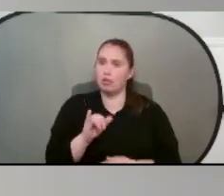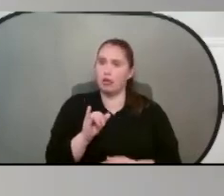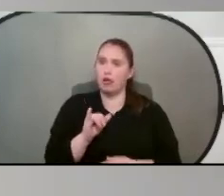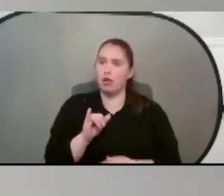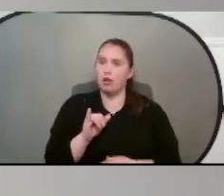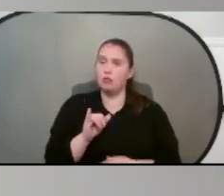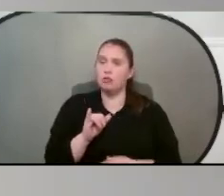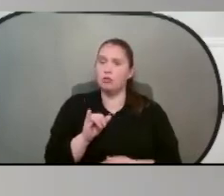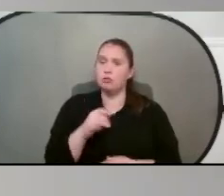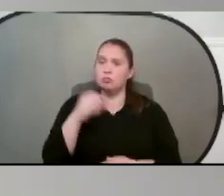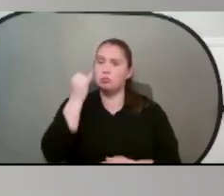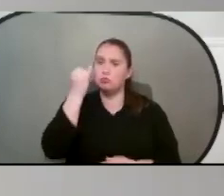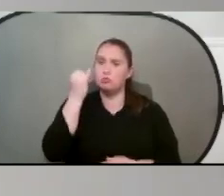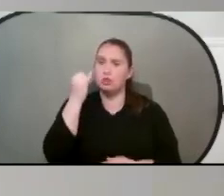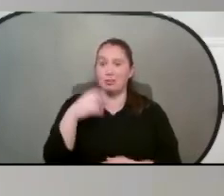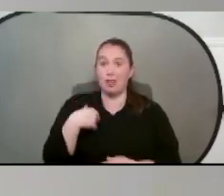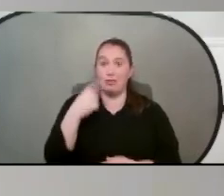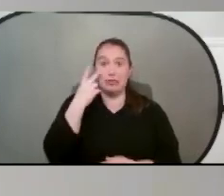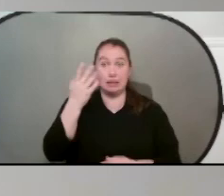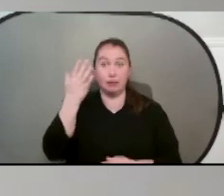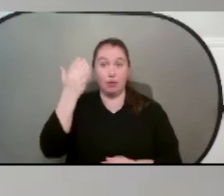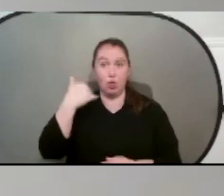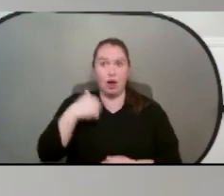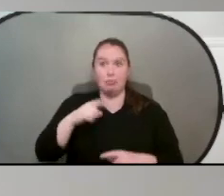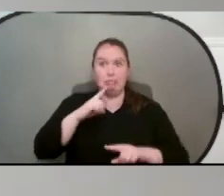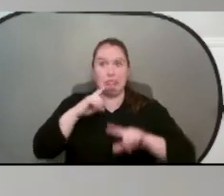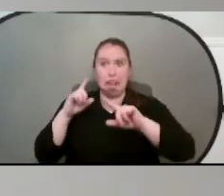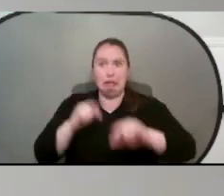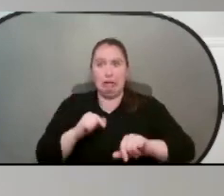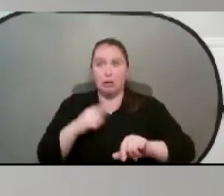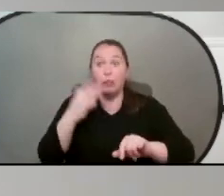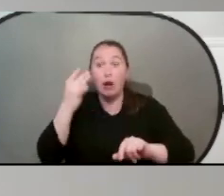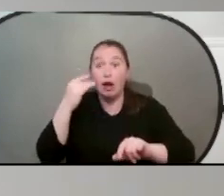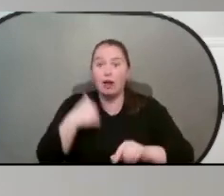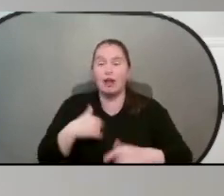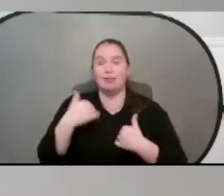I've seen in the past. That's where my reaction came from.